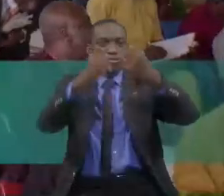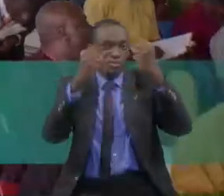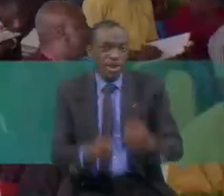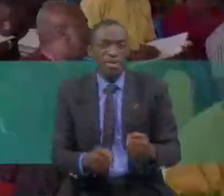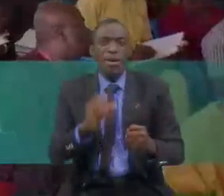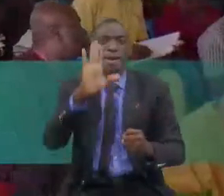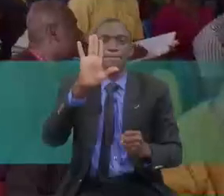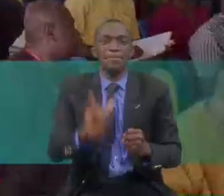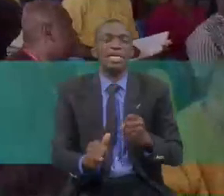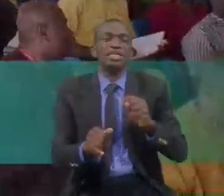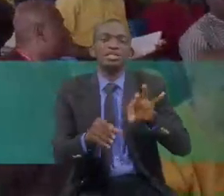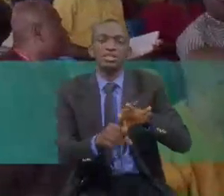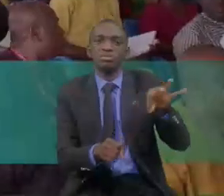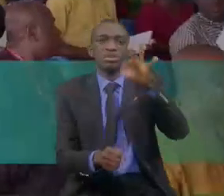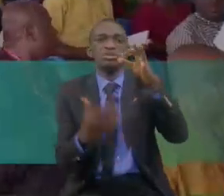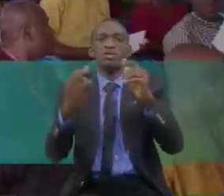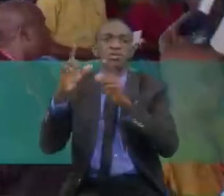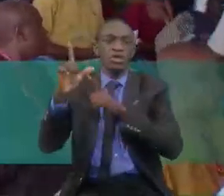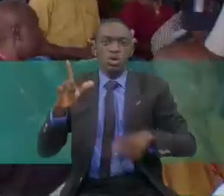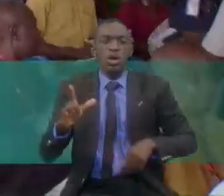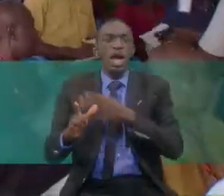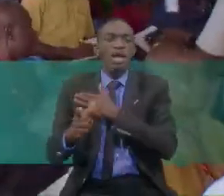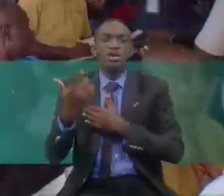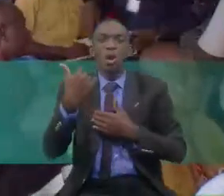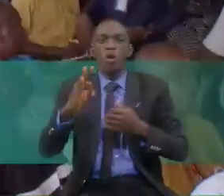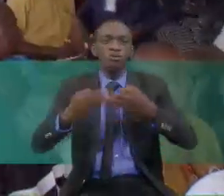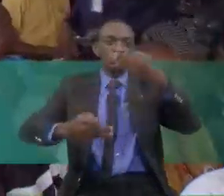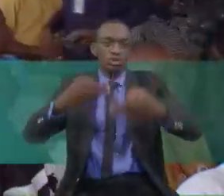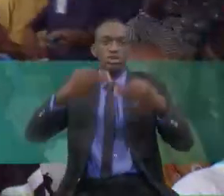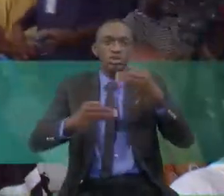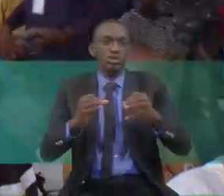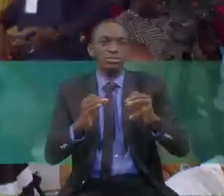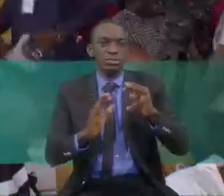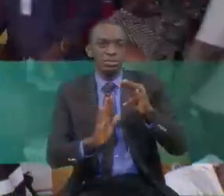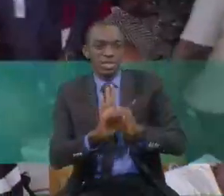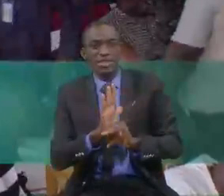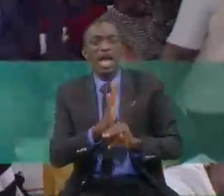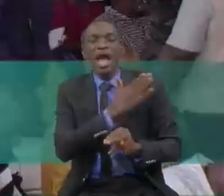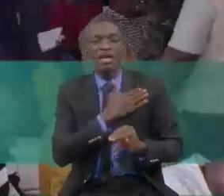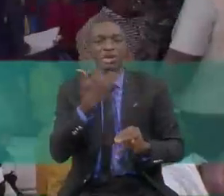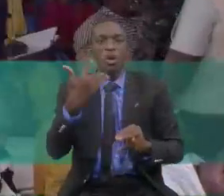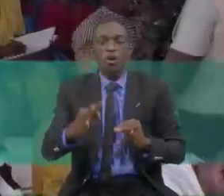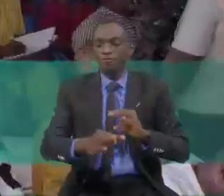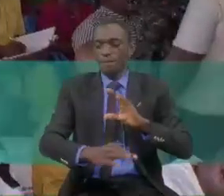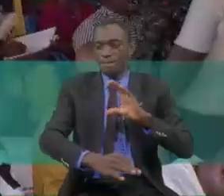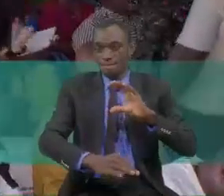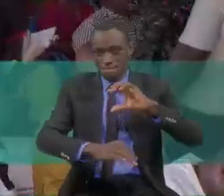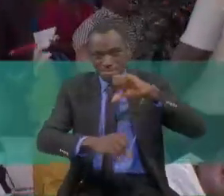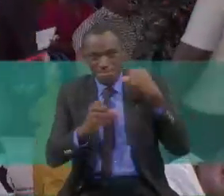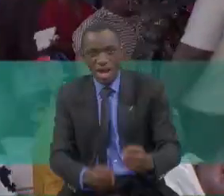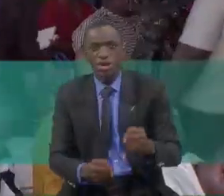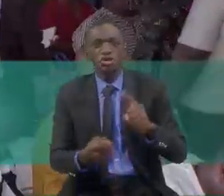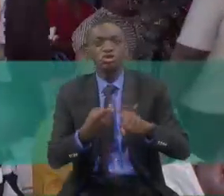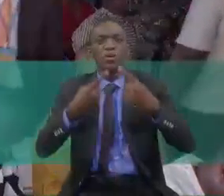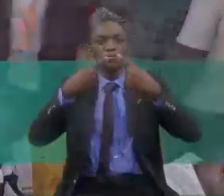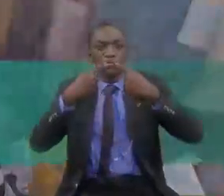of the Lord, and of judgment and of might to declare unto Jacob